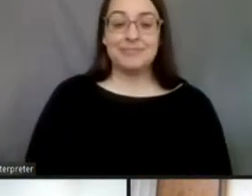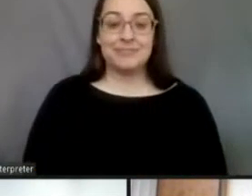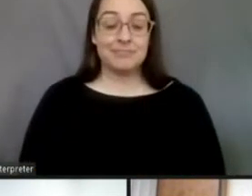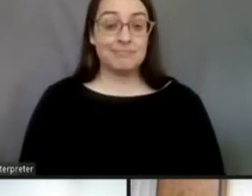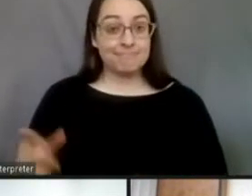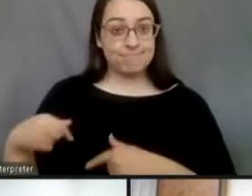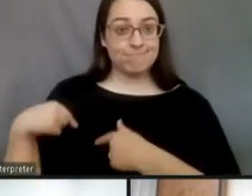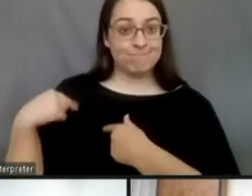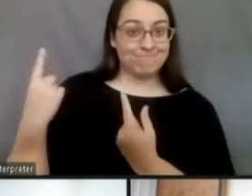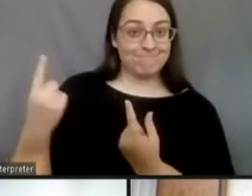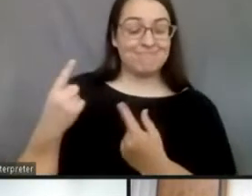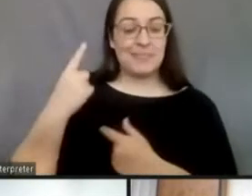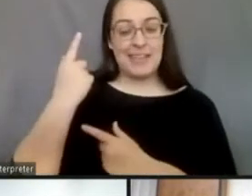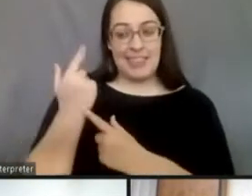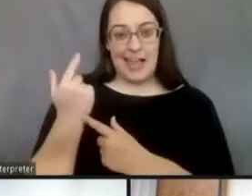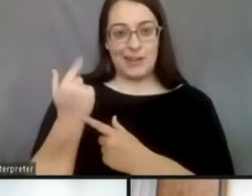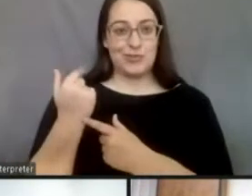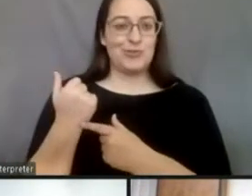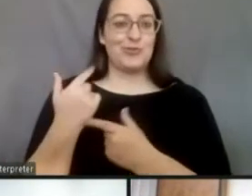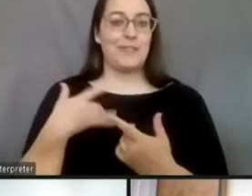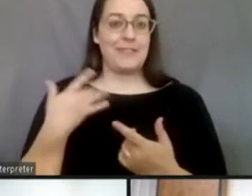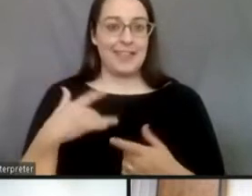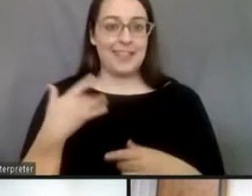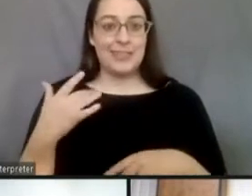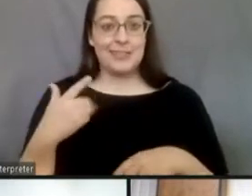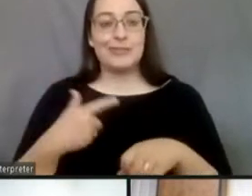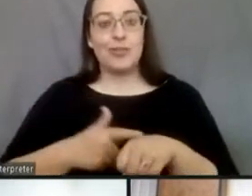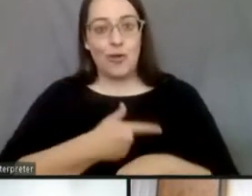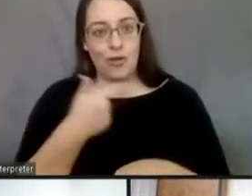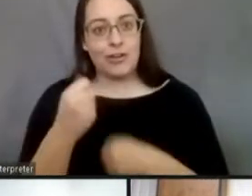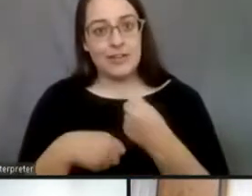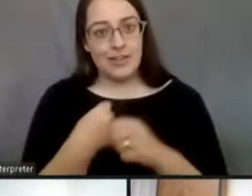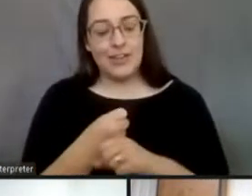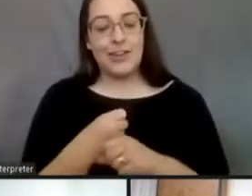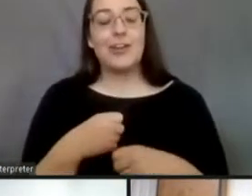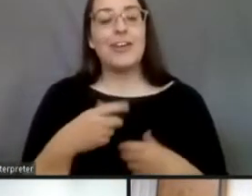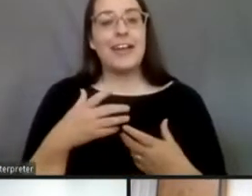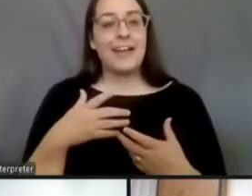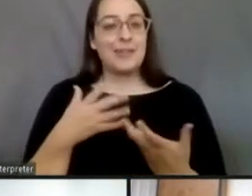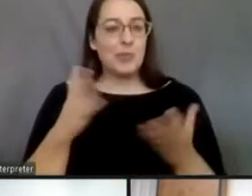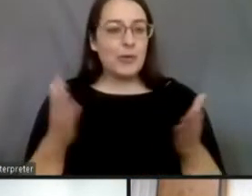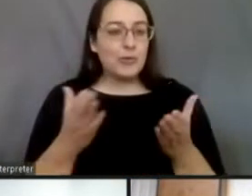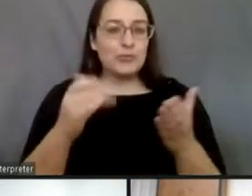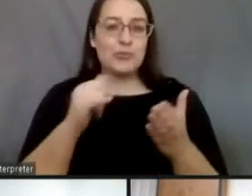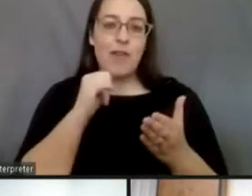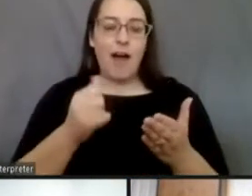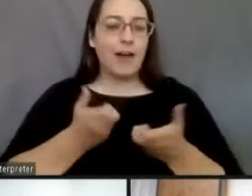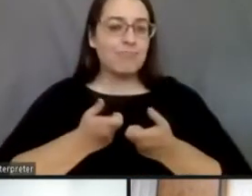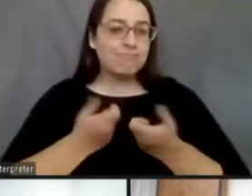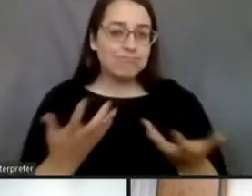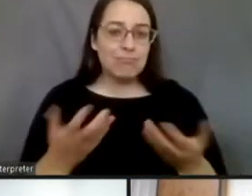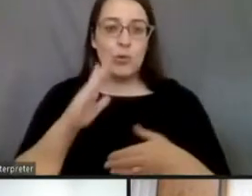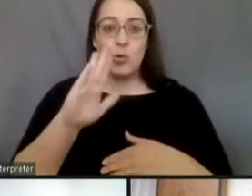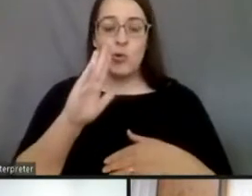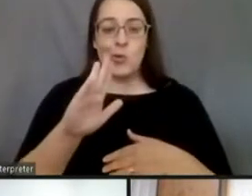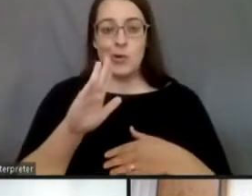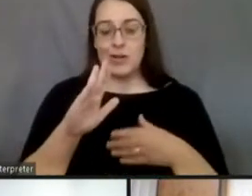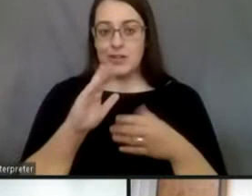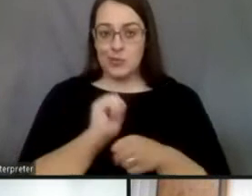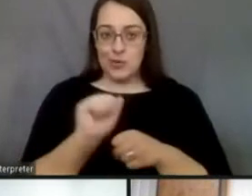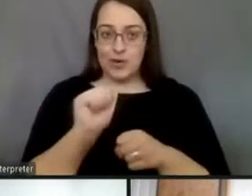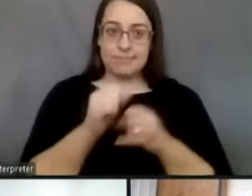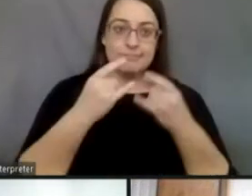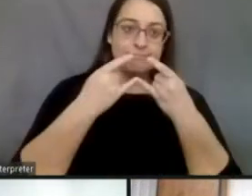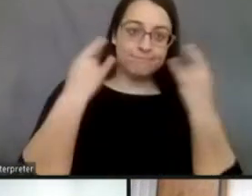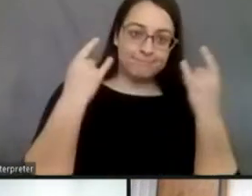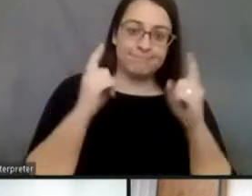has been long, but I want to leave you with words of encouragement to not grow weary. Your efforts to mask and social distance and